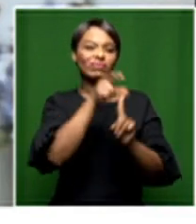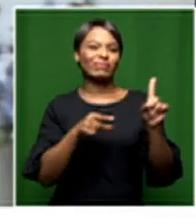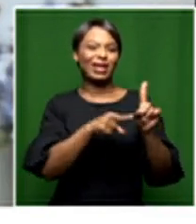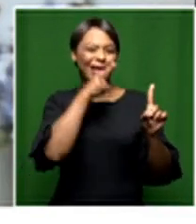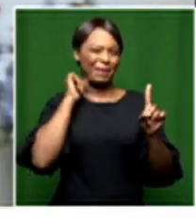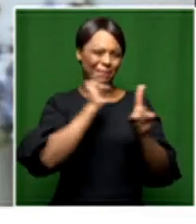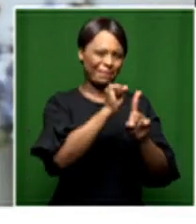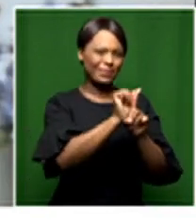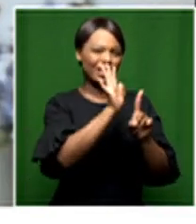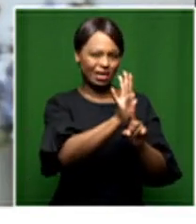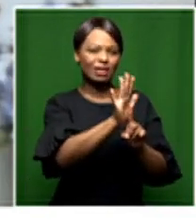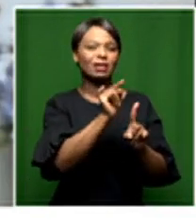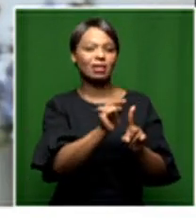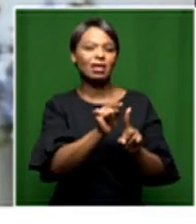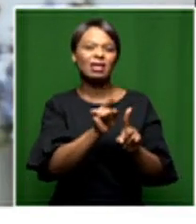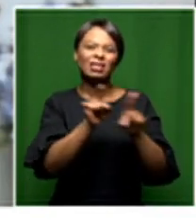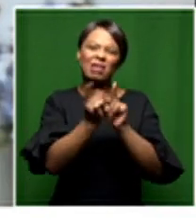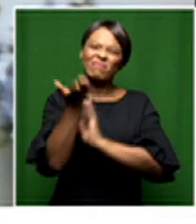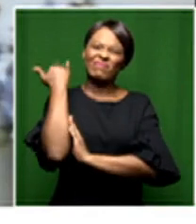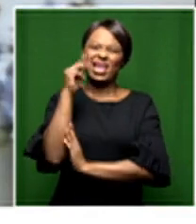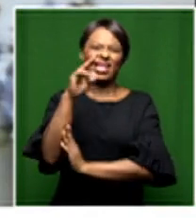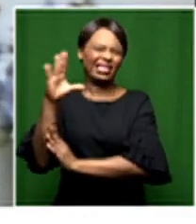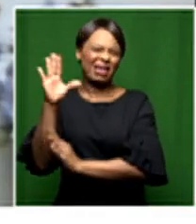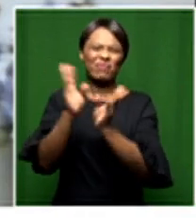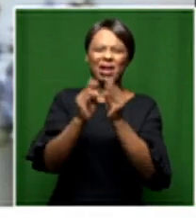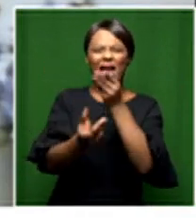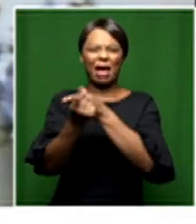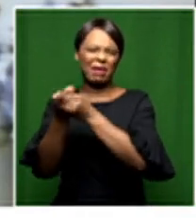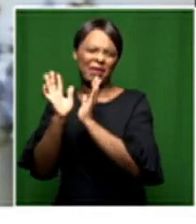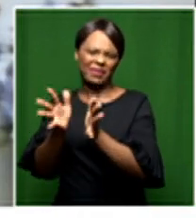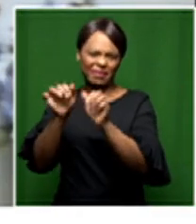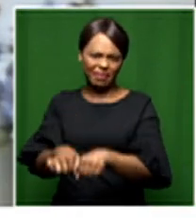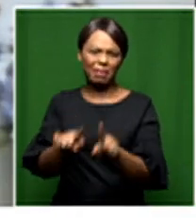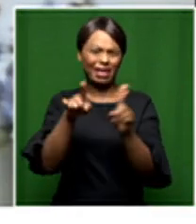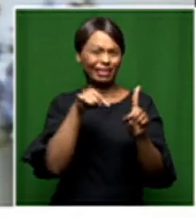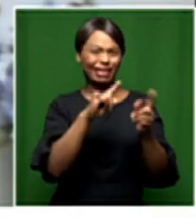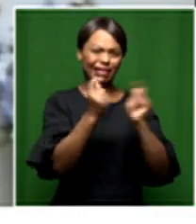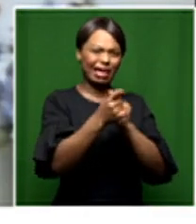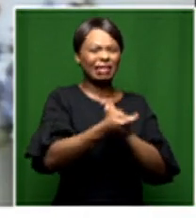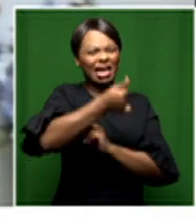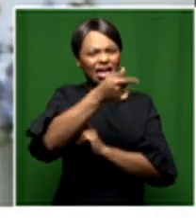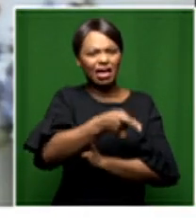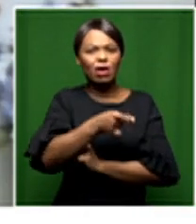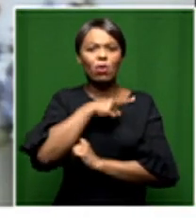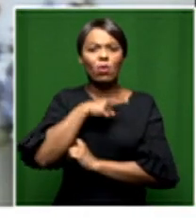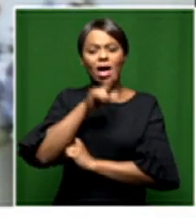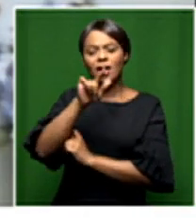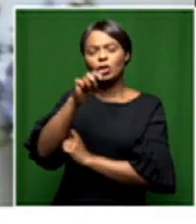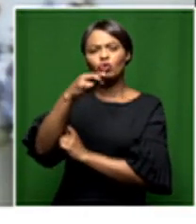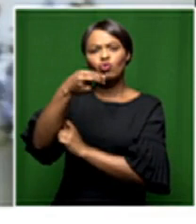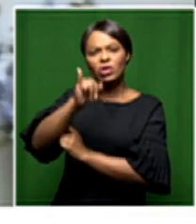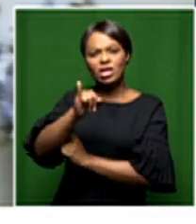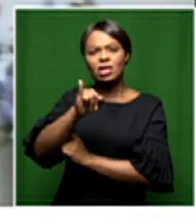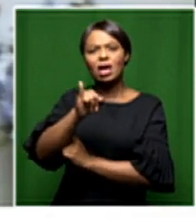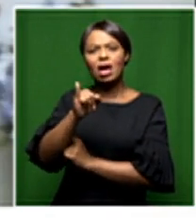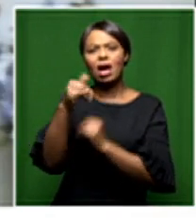years, as many other previous NECs as well, it would have been left to Luthuli House post them a day